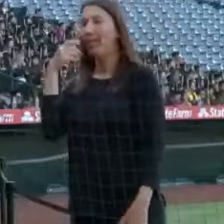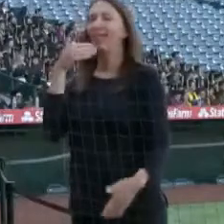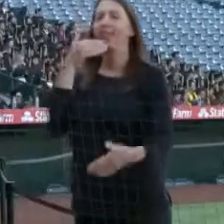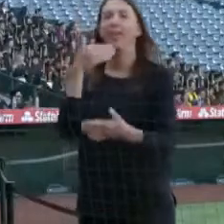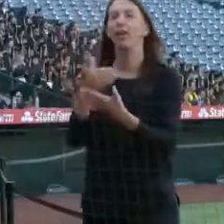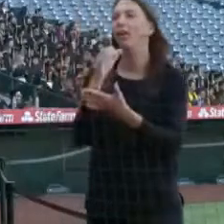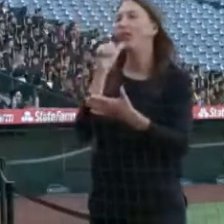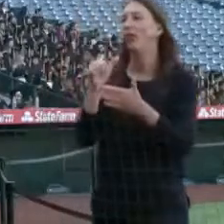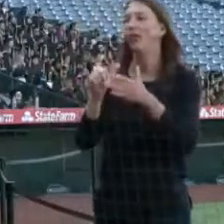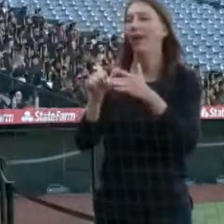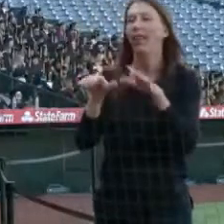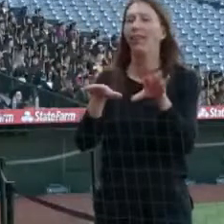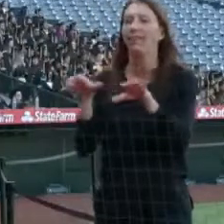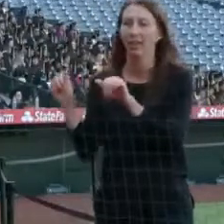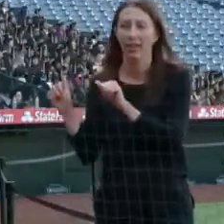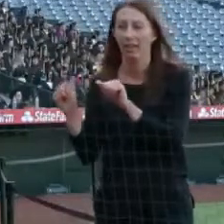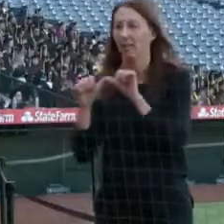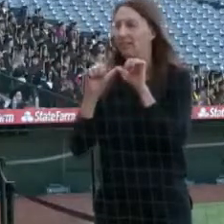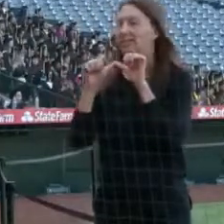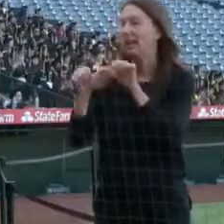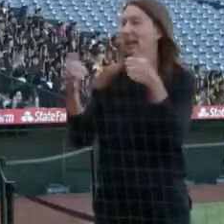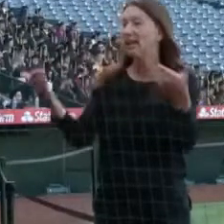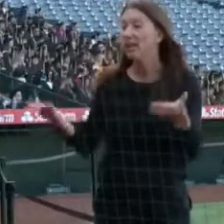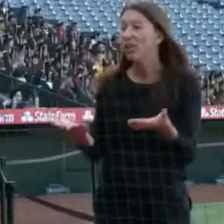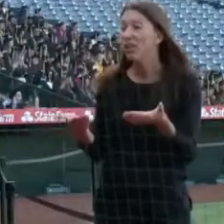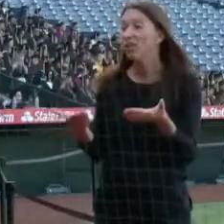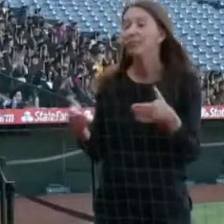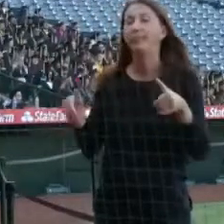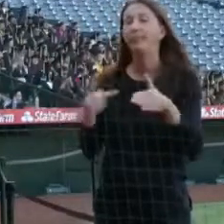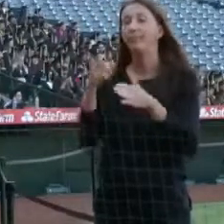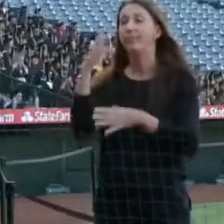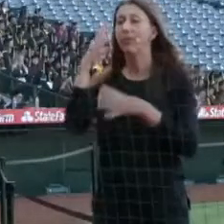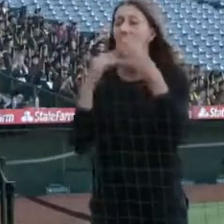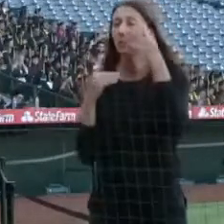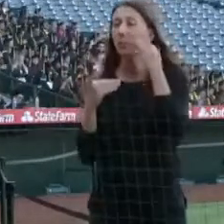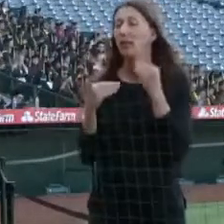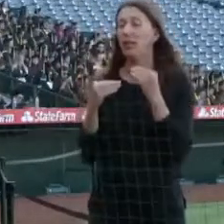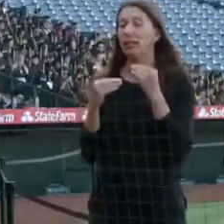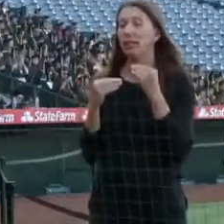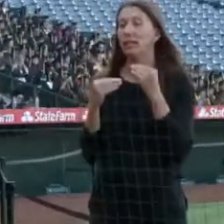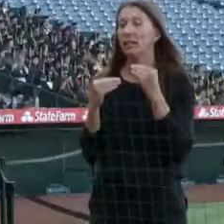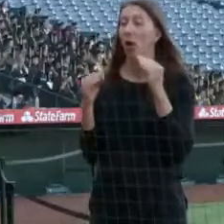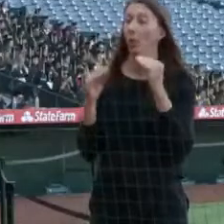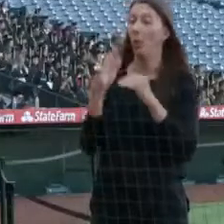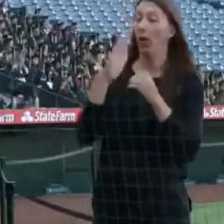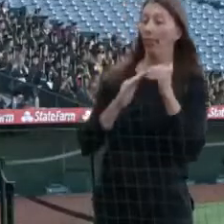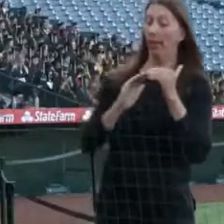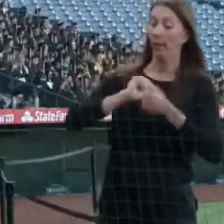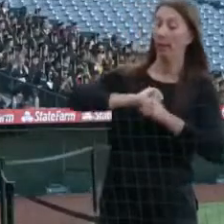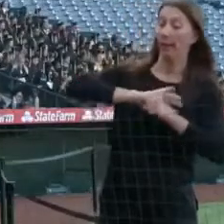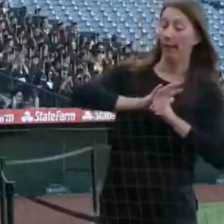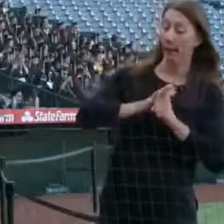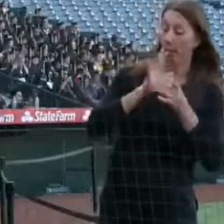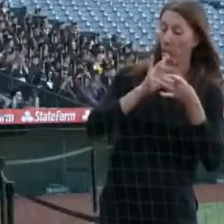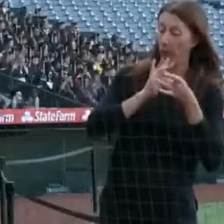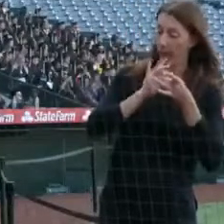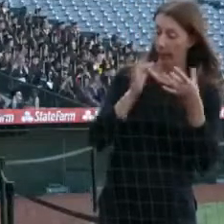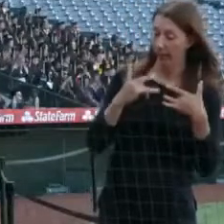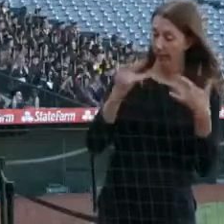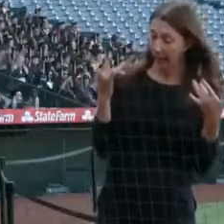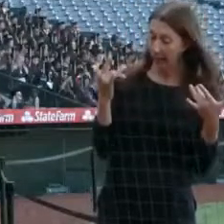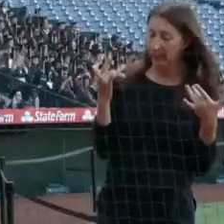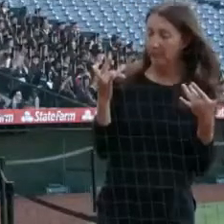with us has also allowed you to experience, in addition to pandemic-related events, some